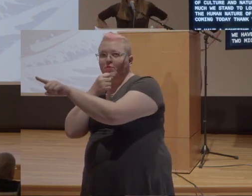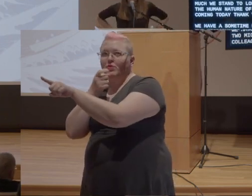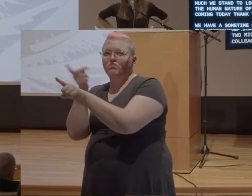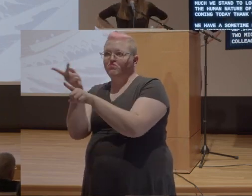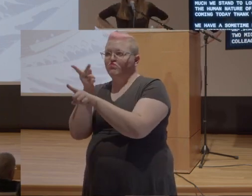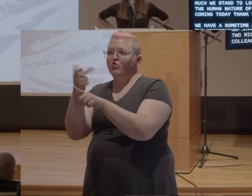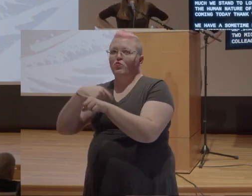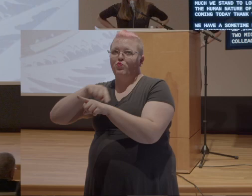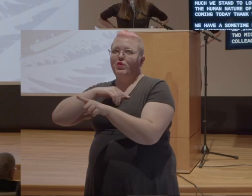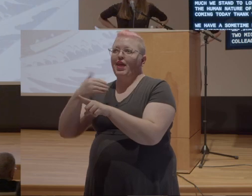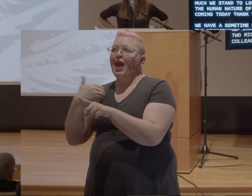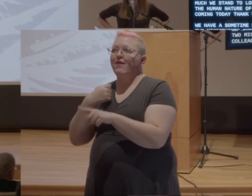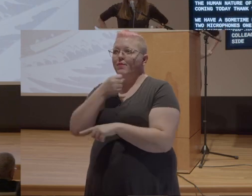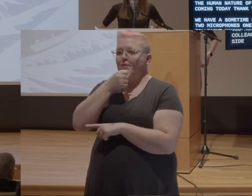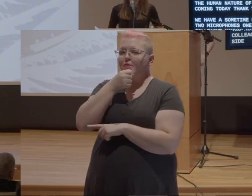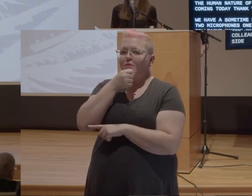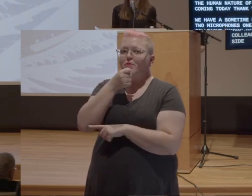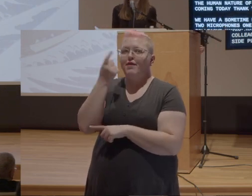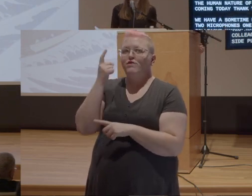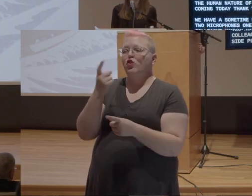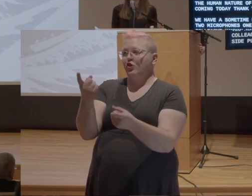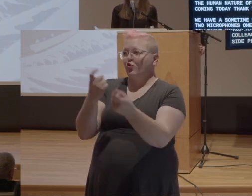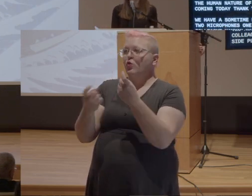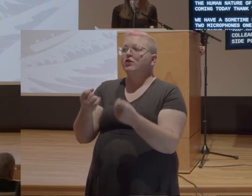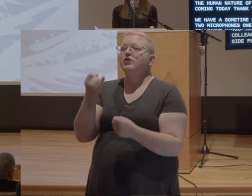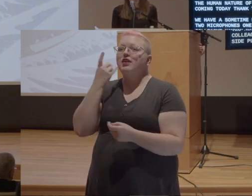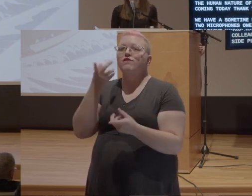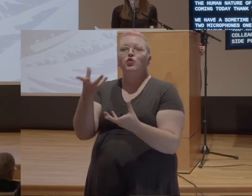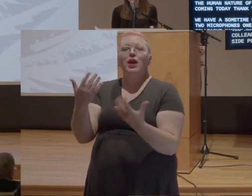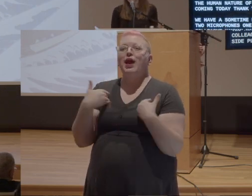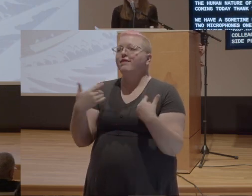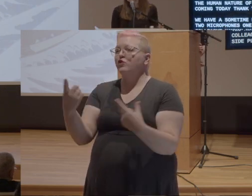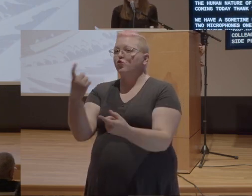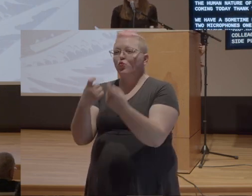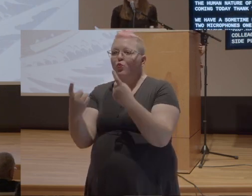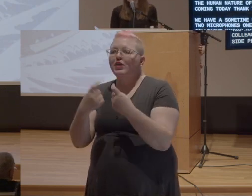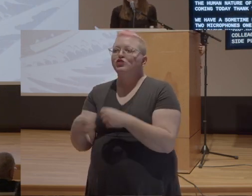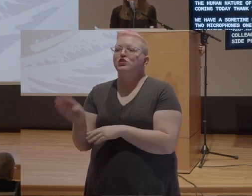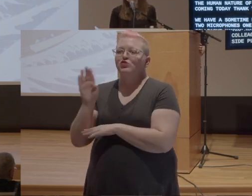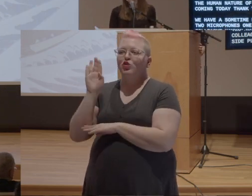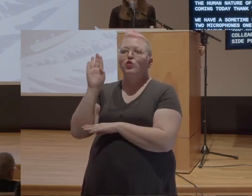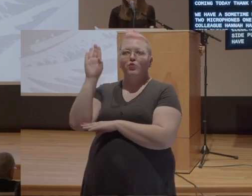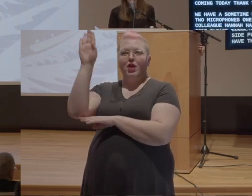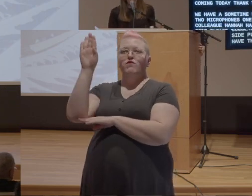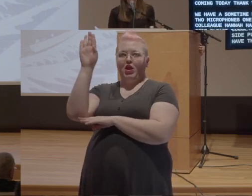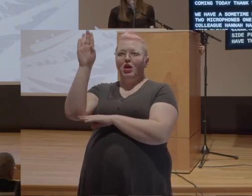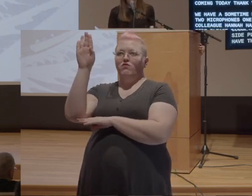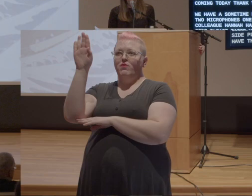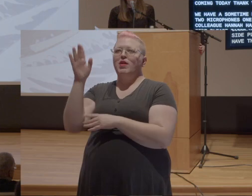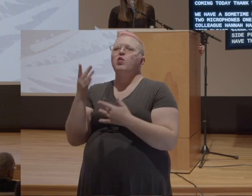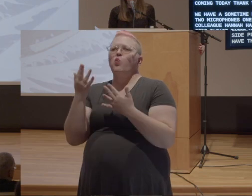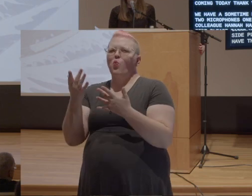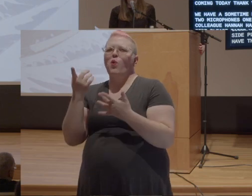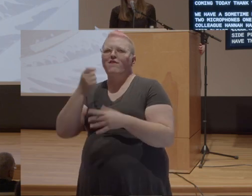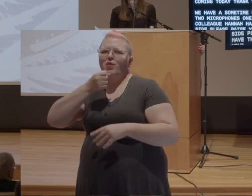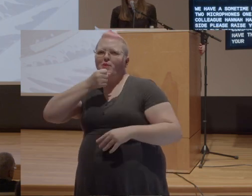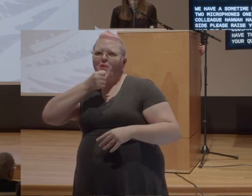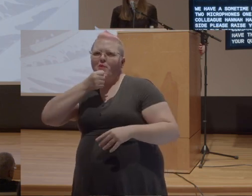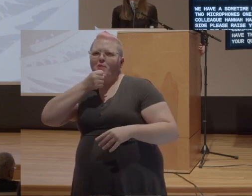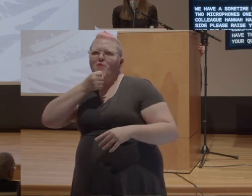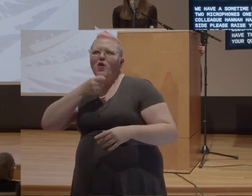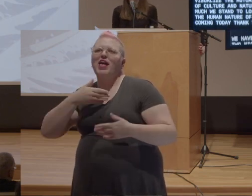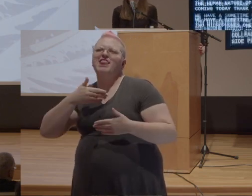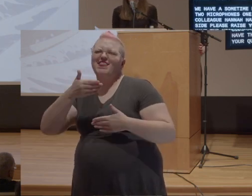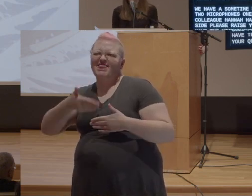has a microphone on the other side. Please raise your hand high and then wait to have the microphone in your hand before asking your question.